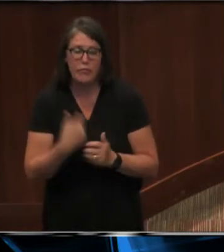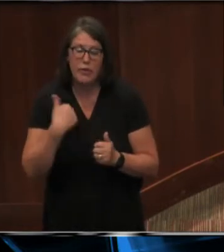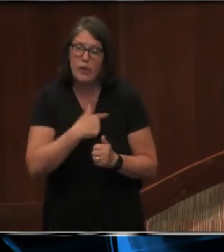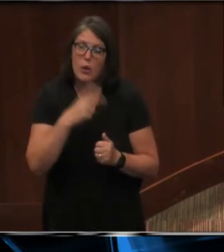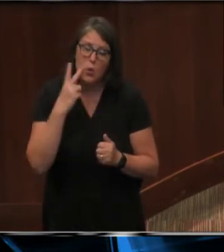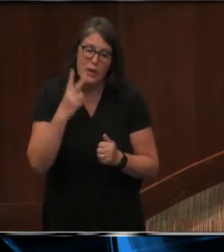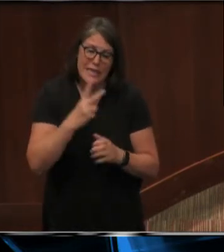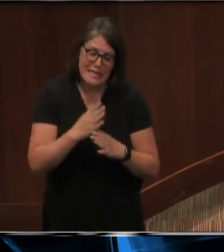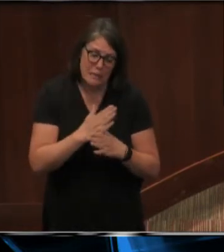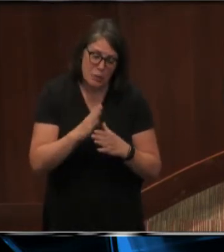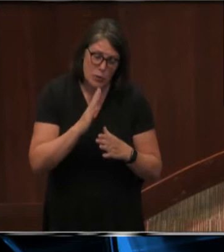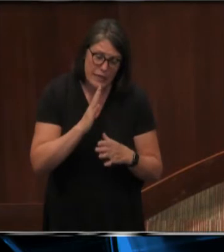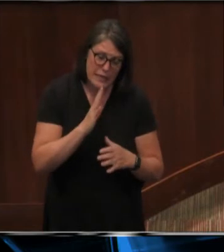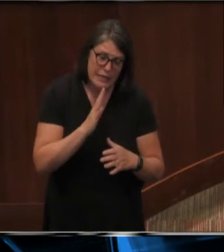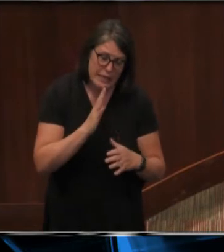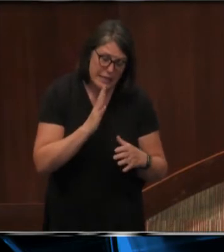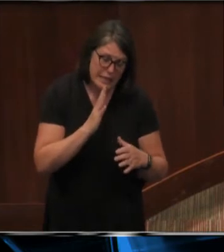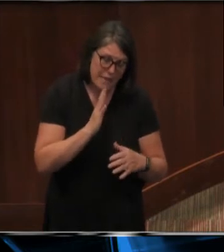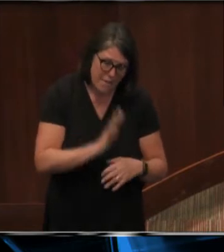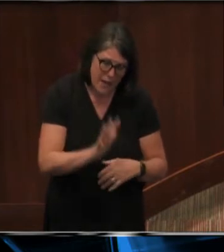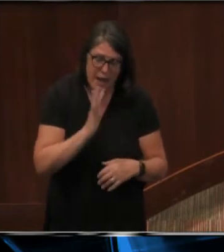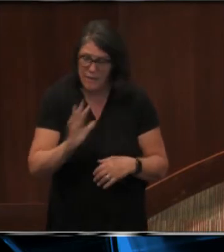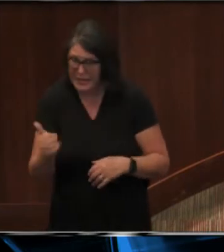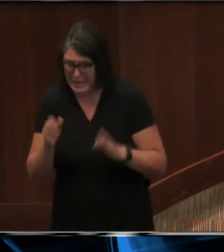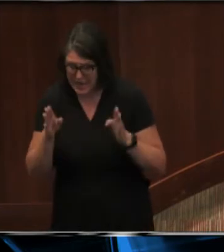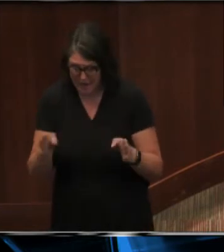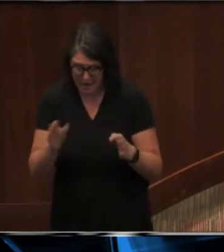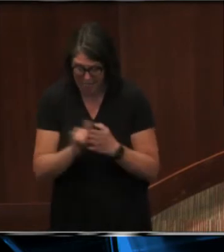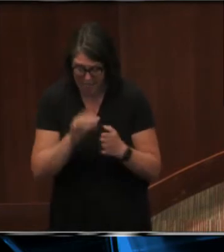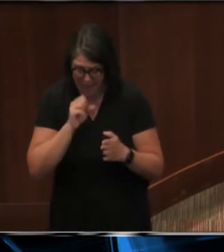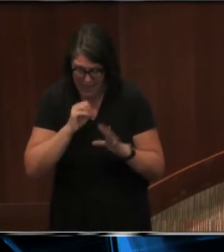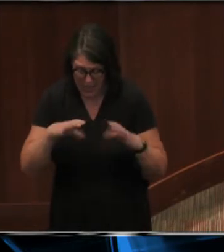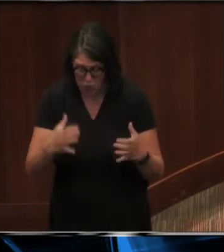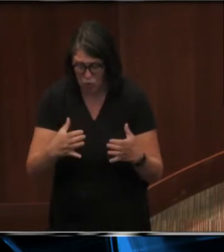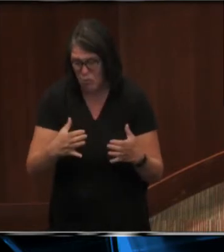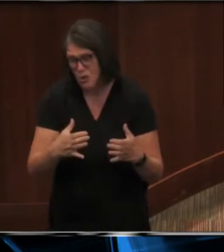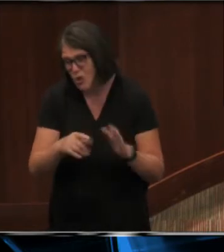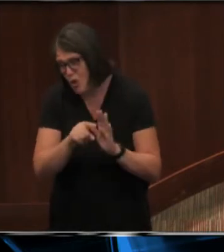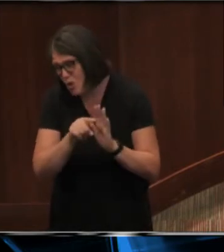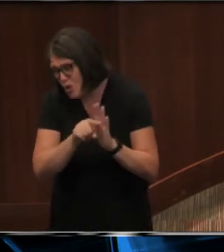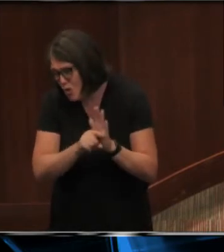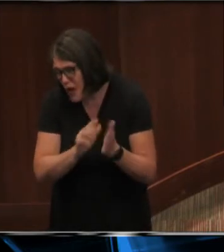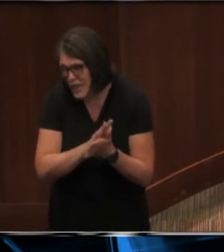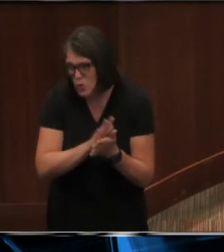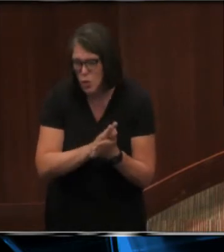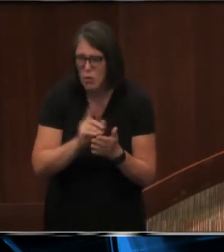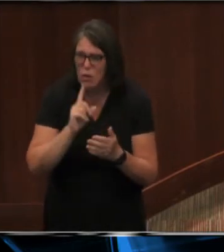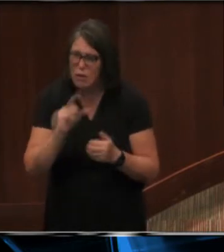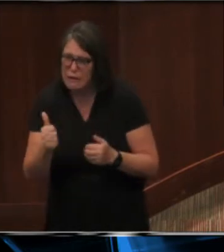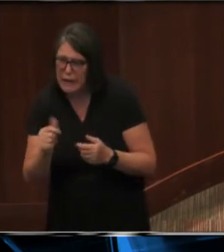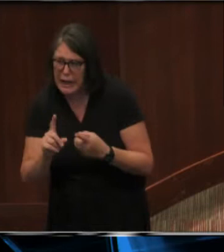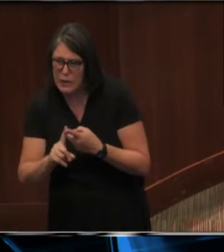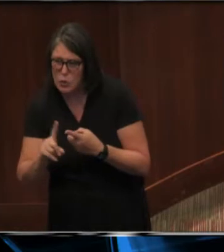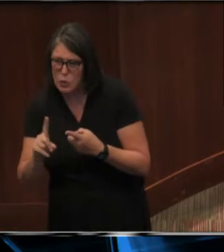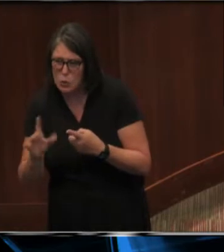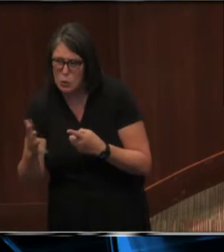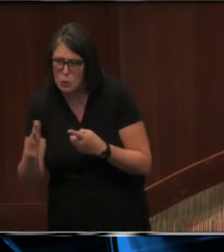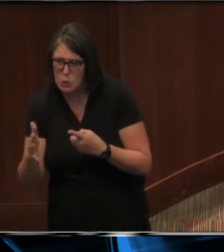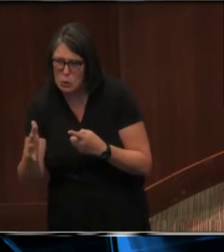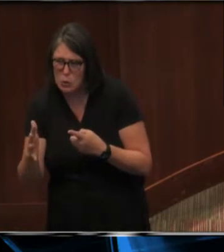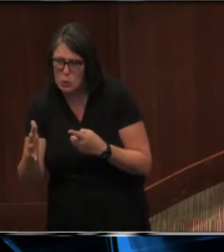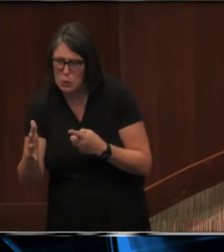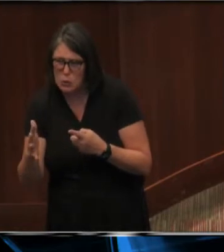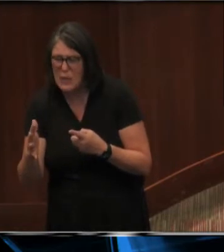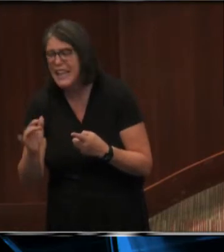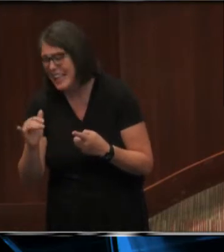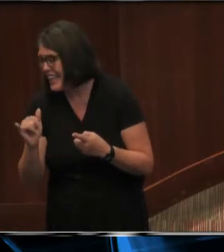between 5 and 10, that age group particularly, so our grade school, tend to not, even if they do